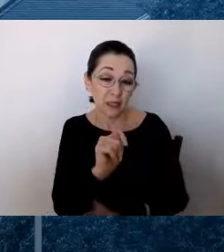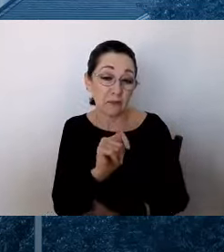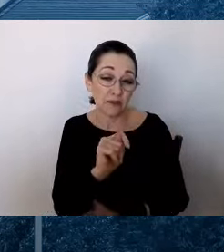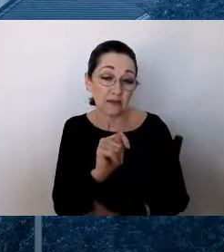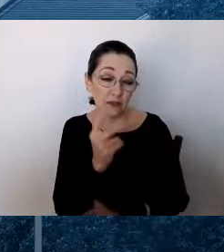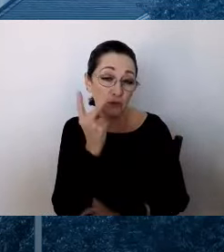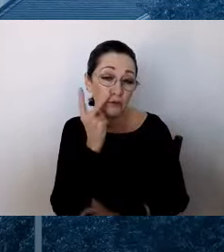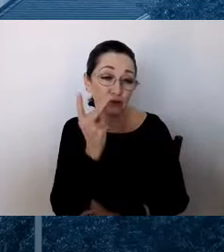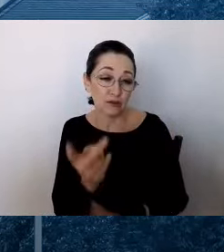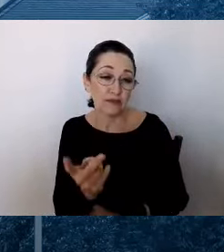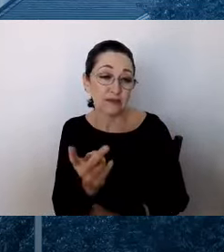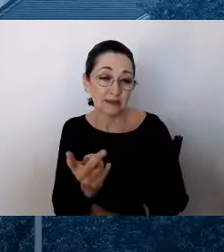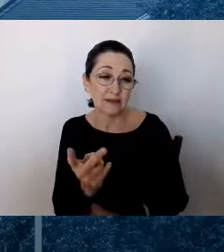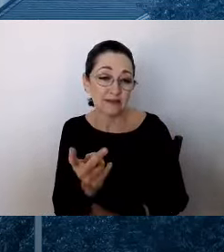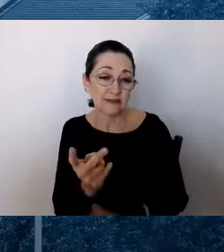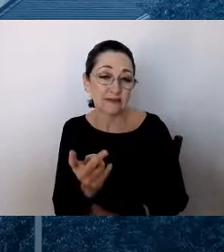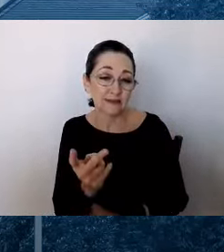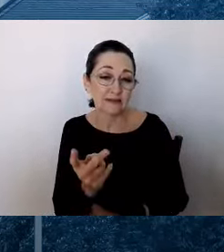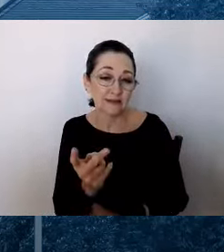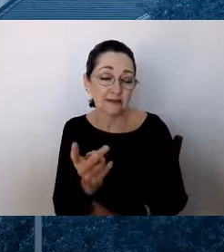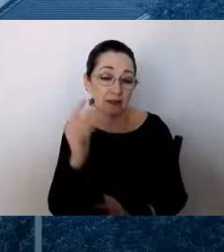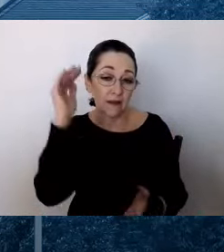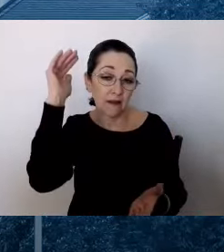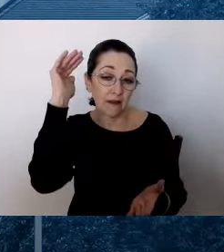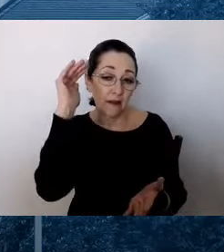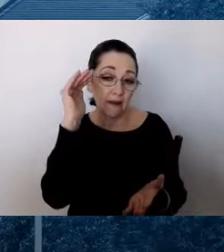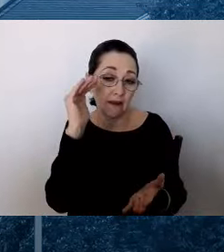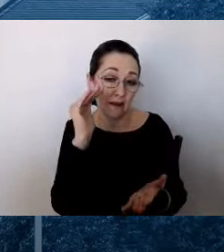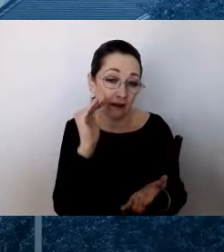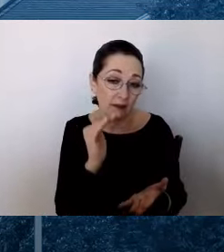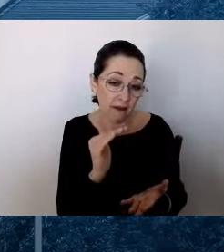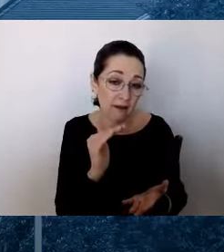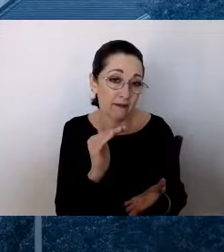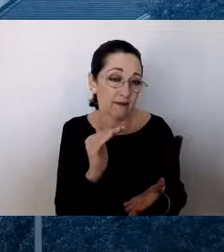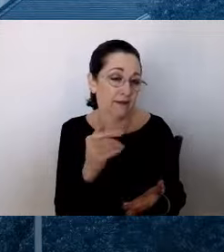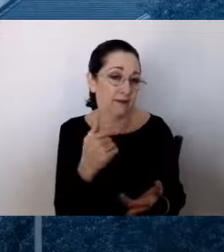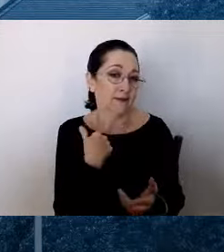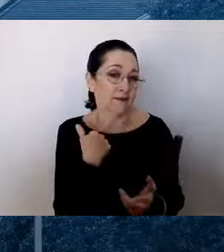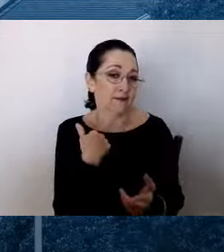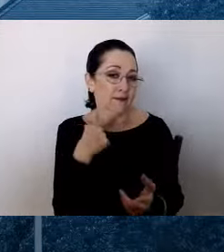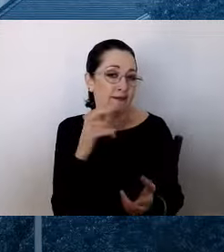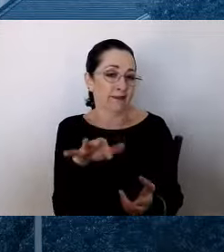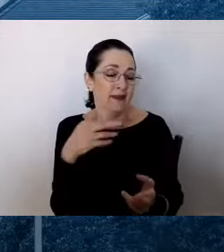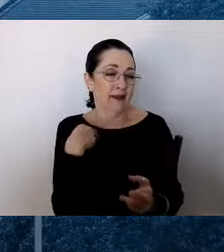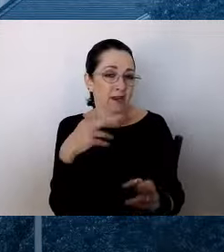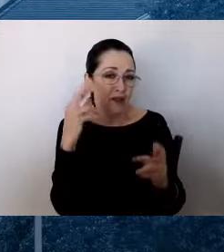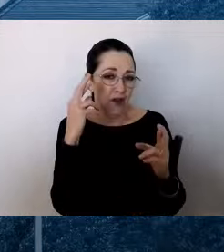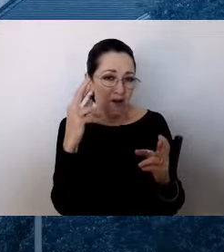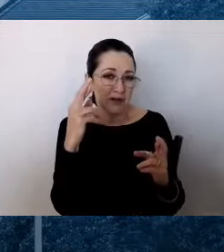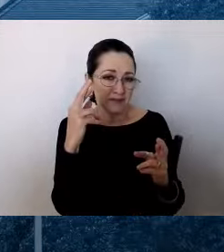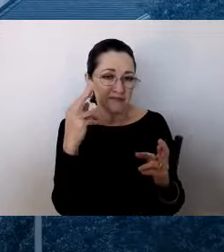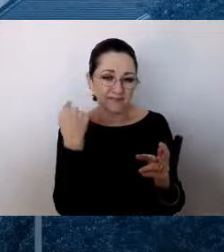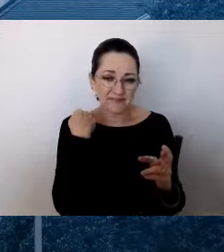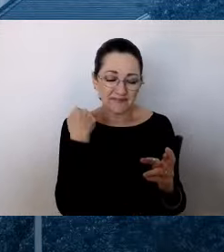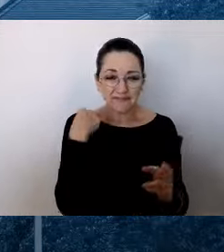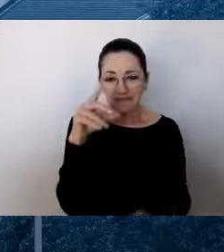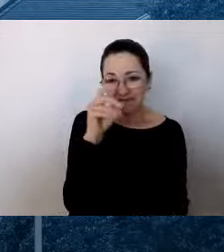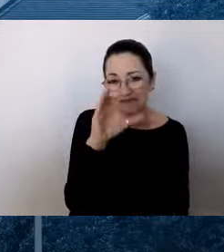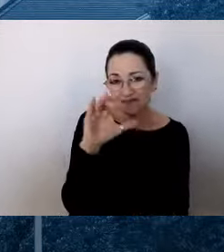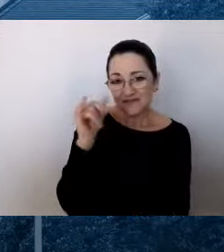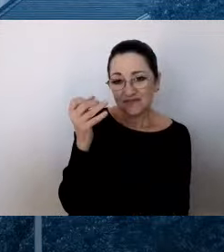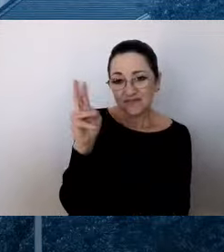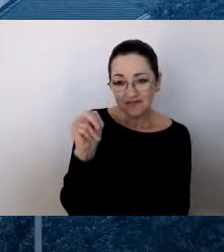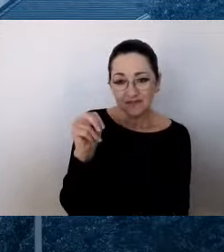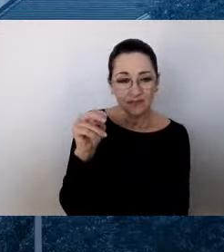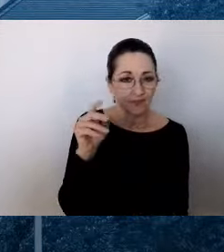and we started to go down more gradually than last December, January, that we would continue to